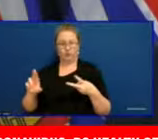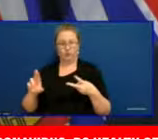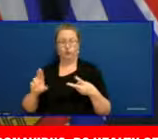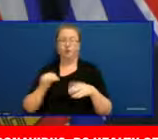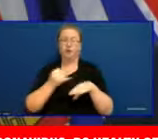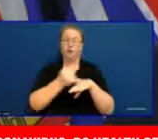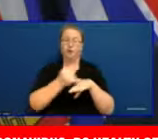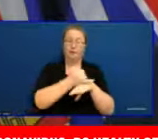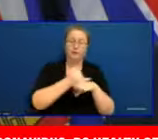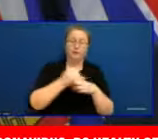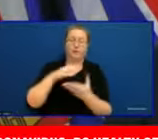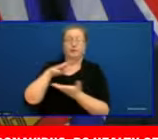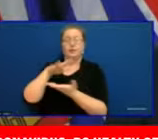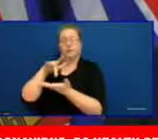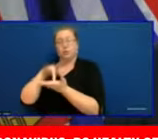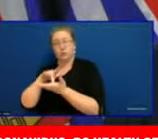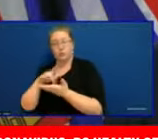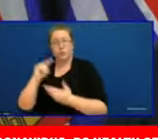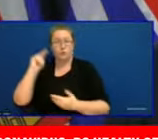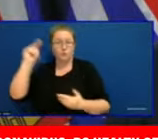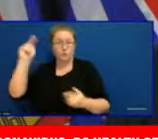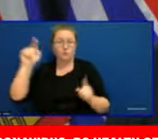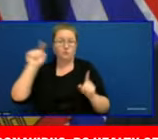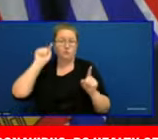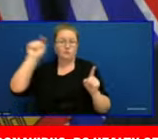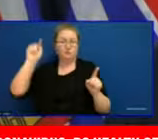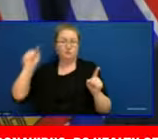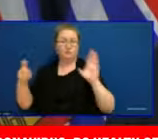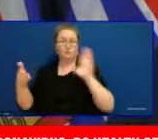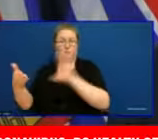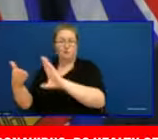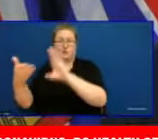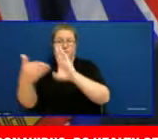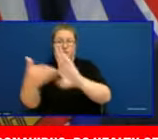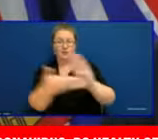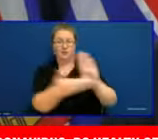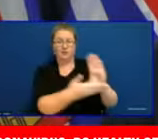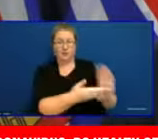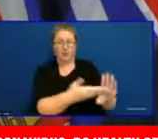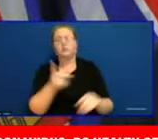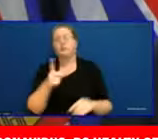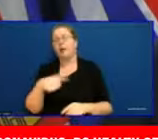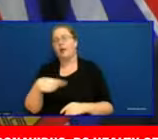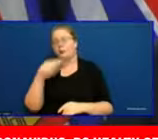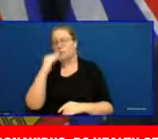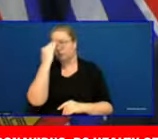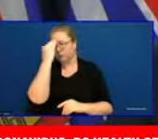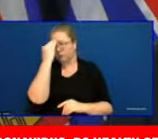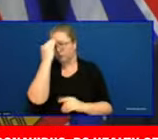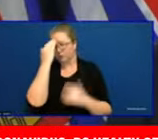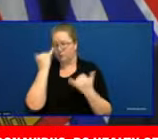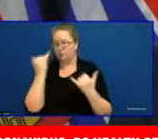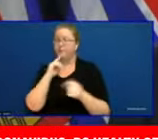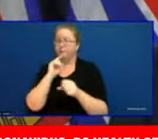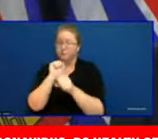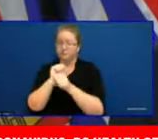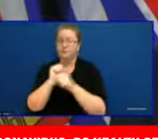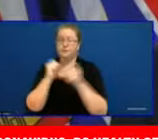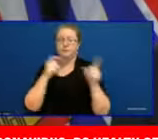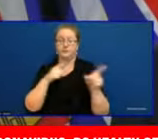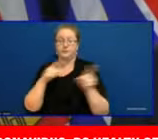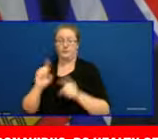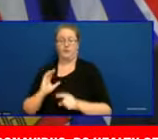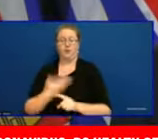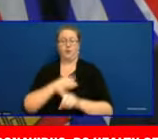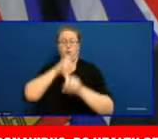less cases in Island Health, Interior Health, and Northern Health in acute care. At the moment, there are 2, as you know, and that there would be a